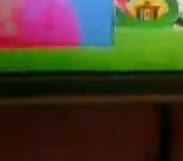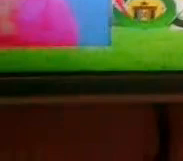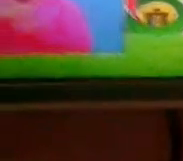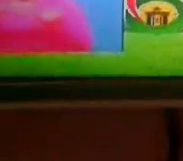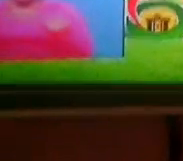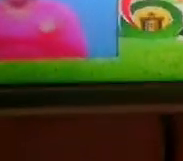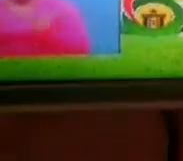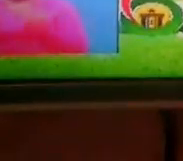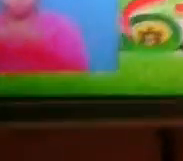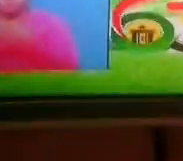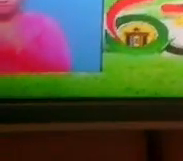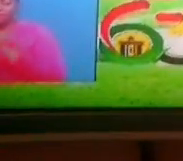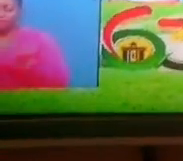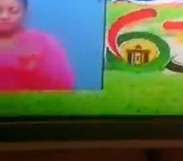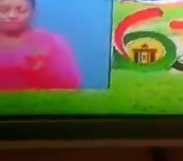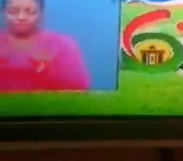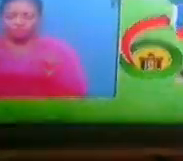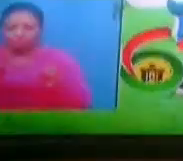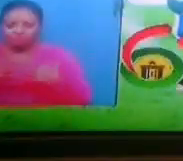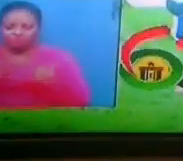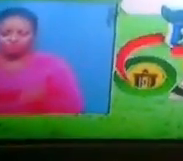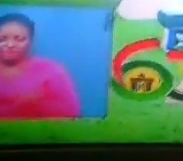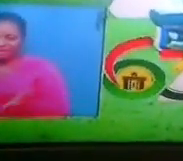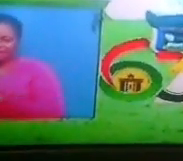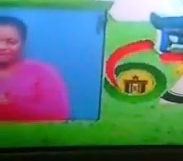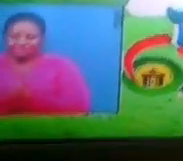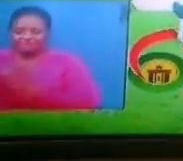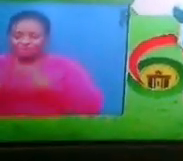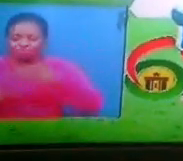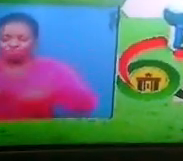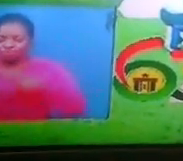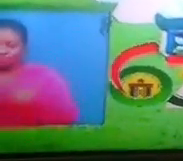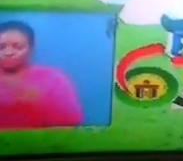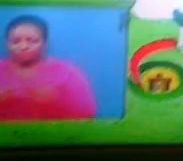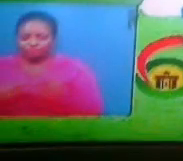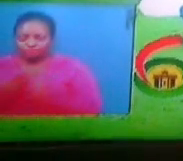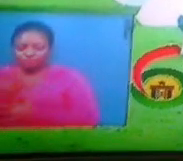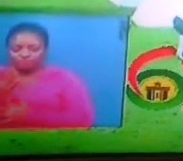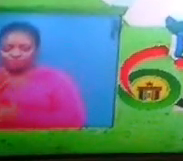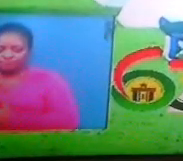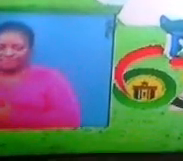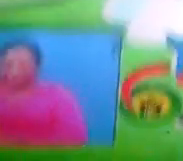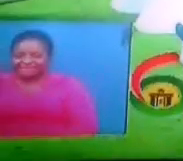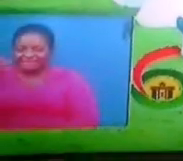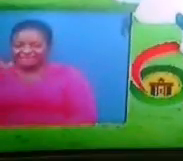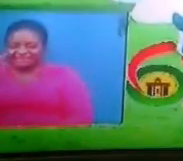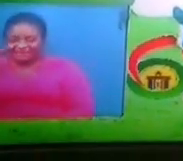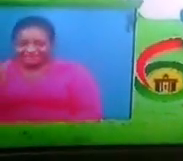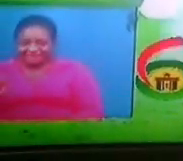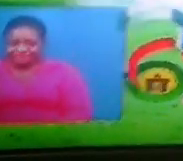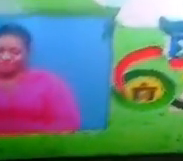at and whatever it is they do. Yes. And that is a dive and roll through the loop. Dive and roll through the